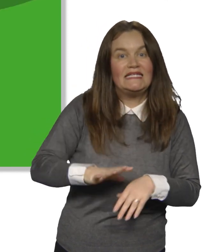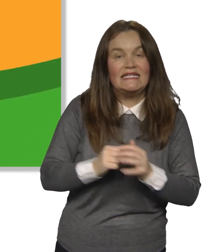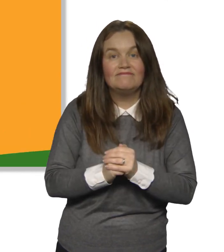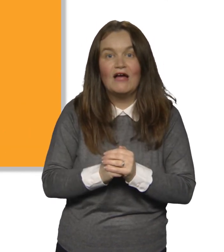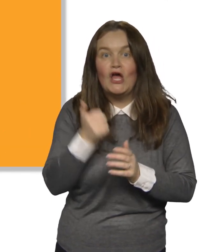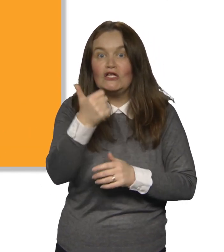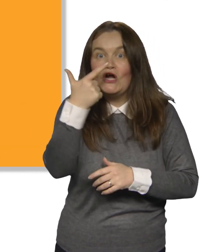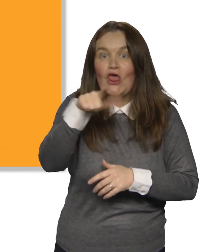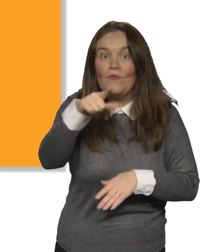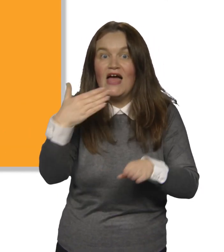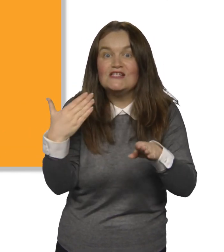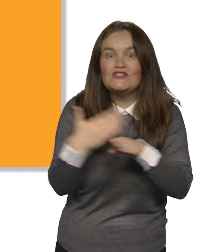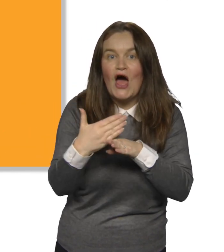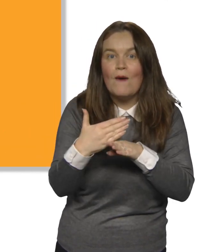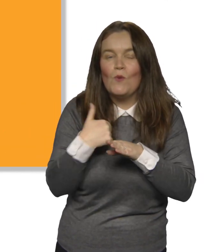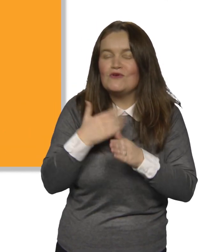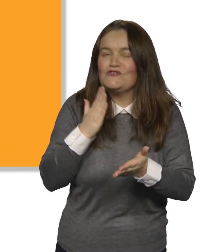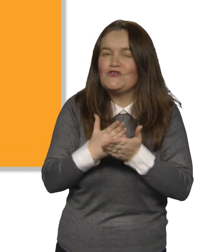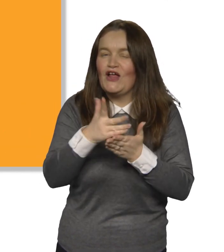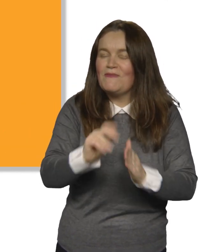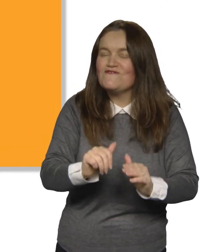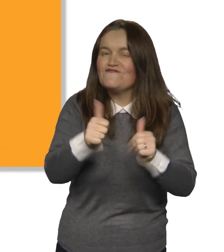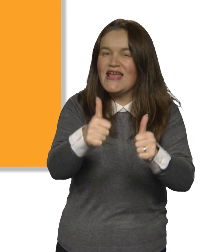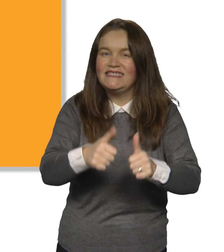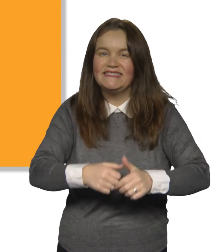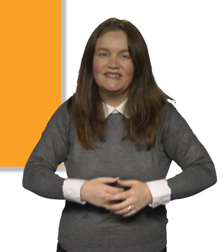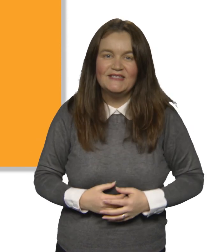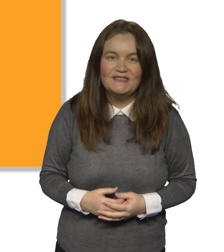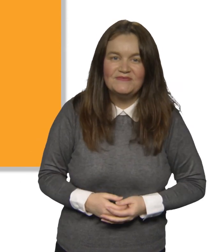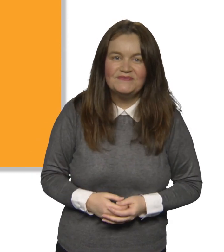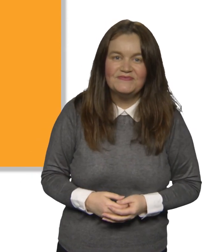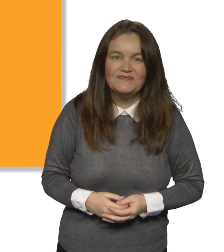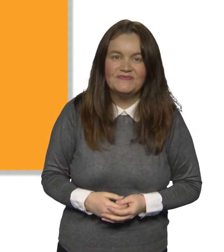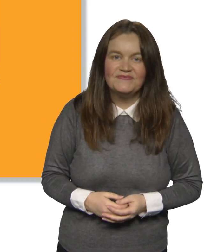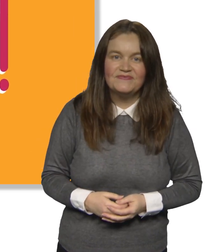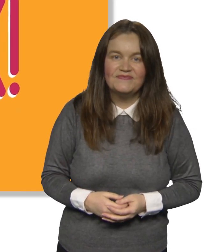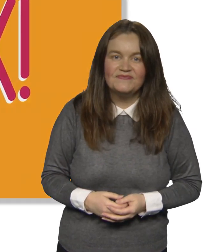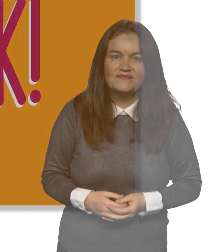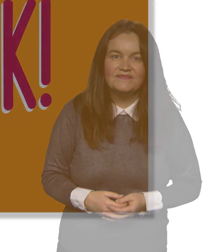And good luck with that job, by the way. We're sure you'll be great.